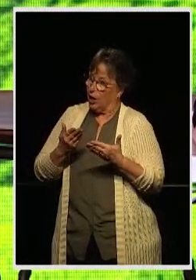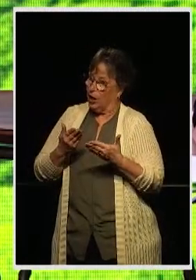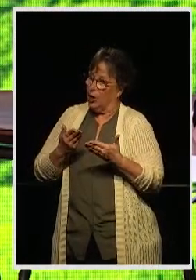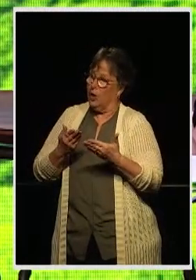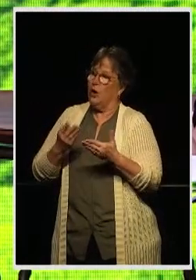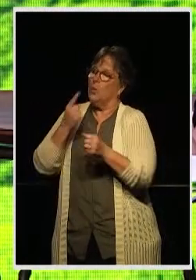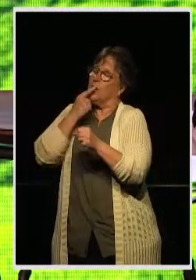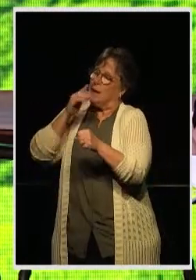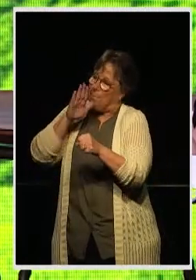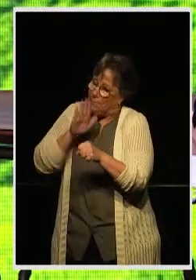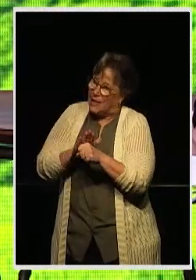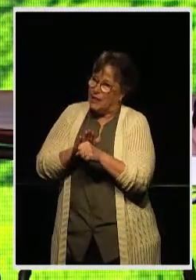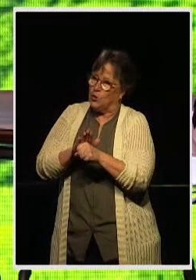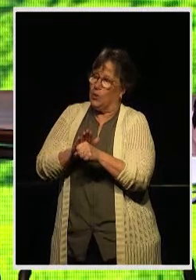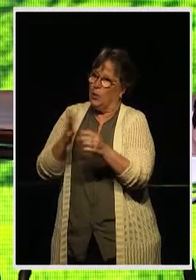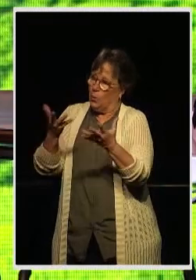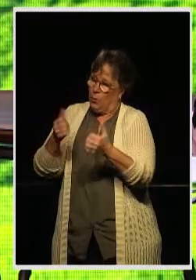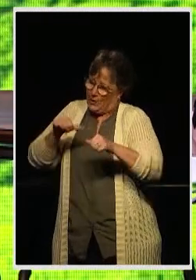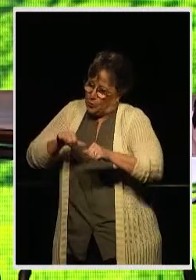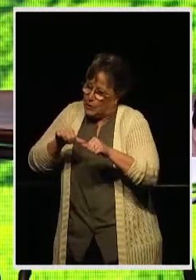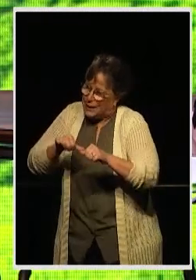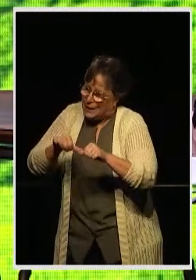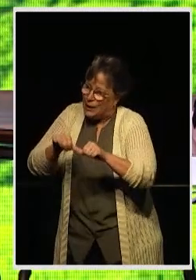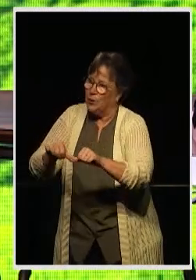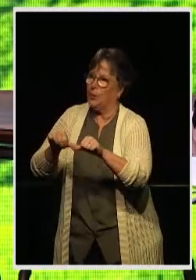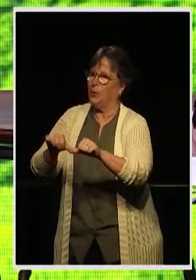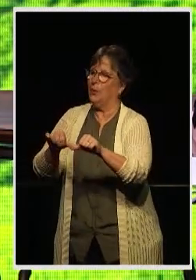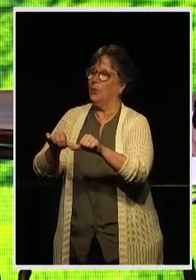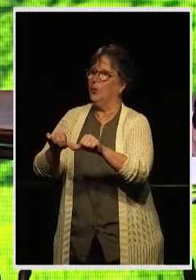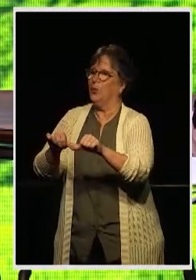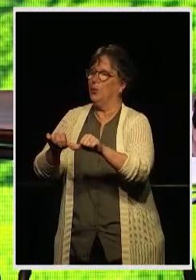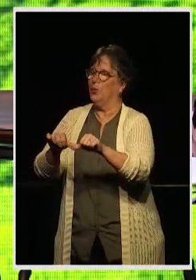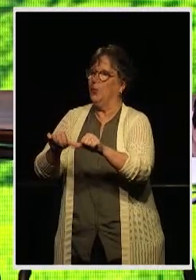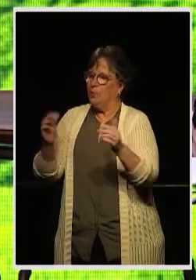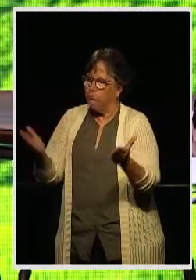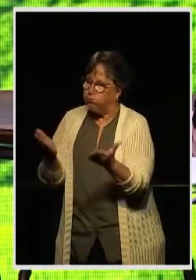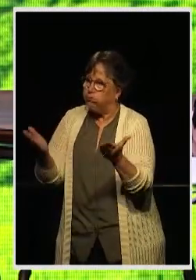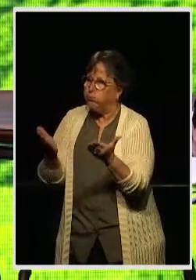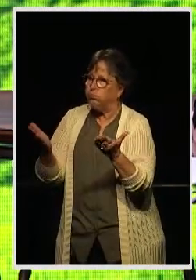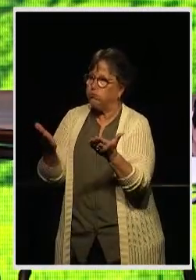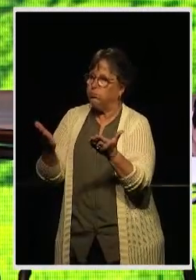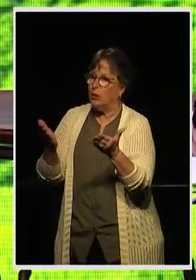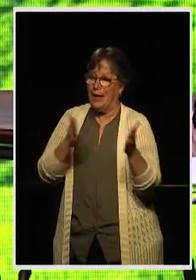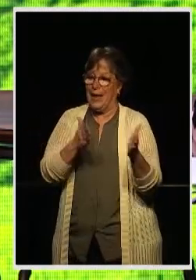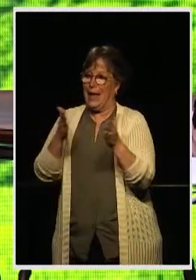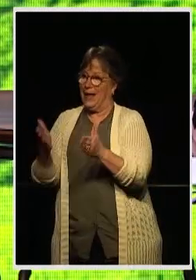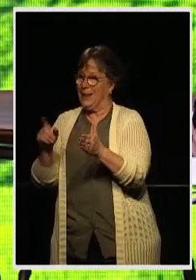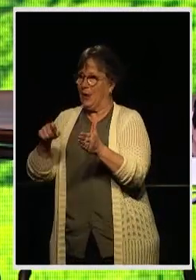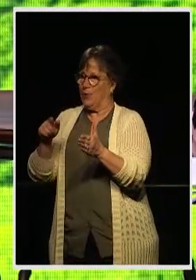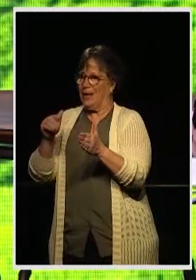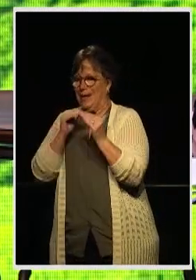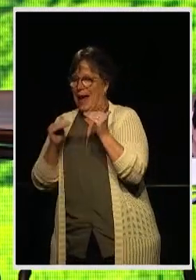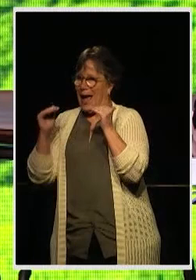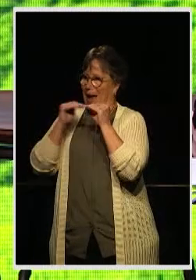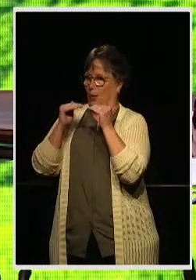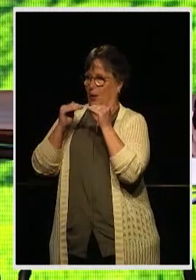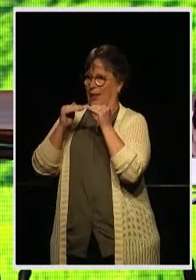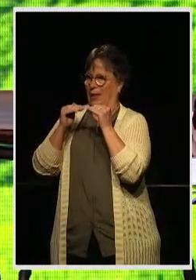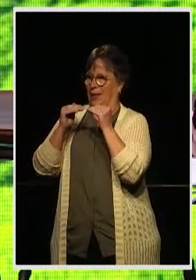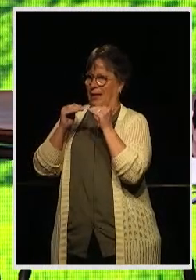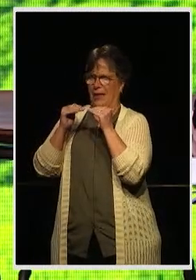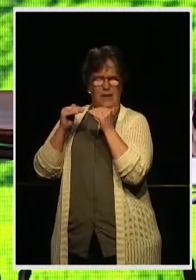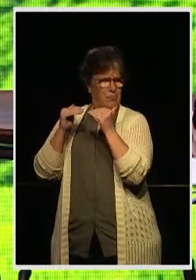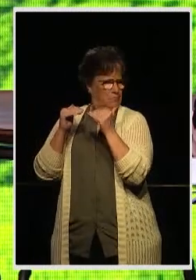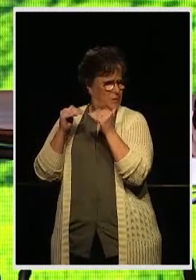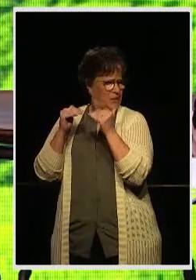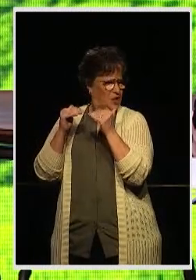we're going to drive it forward in sustainable innovation. And then we need equity and disruptive innovation. And